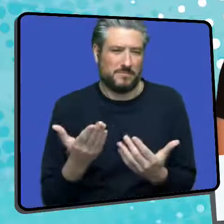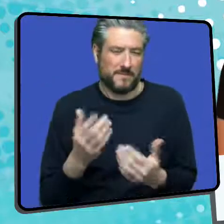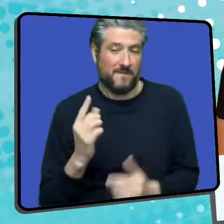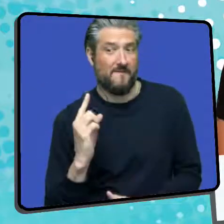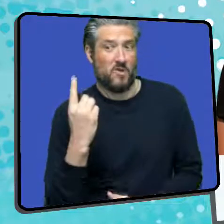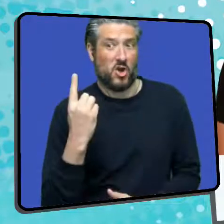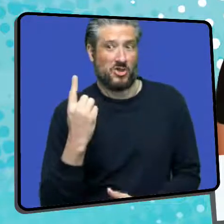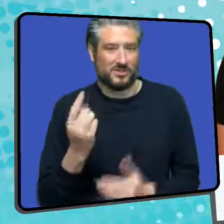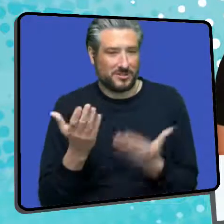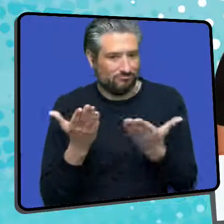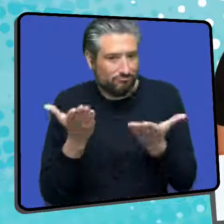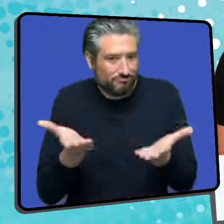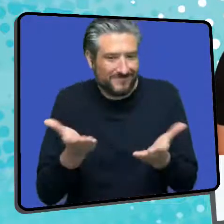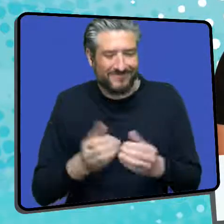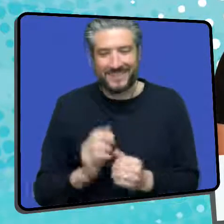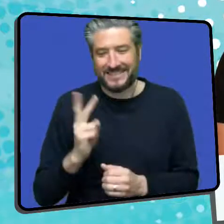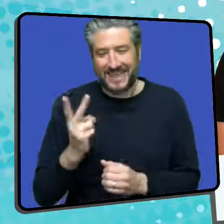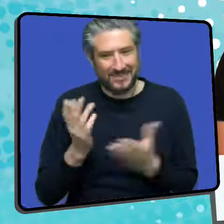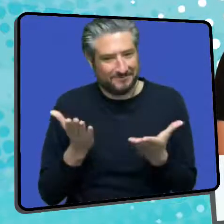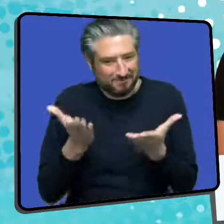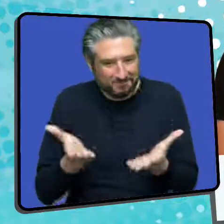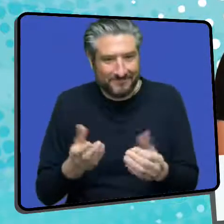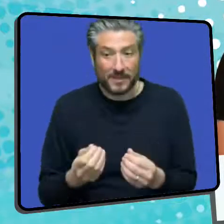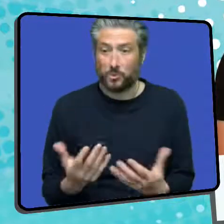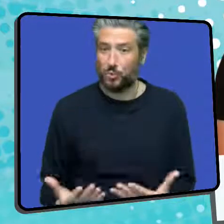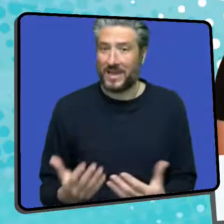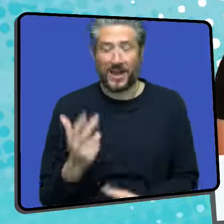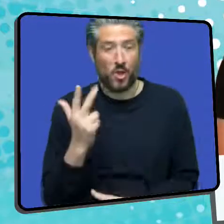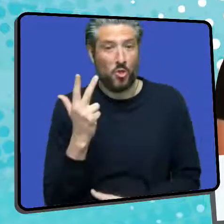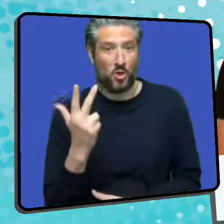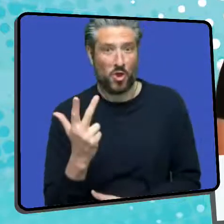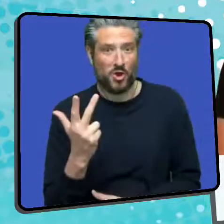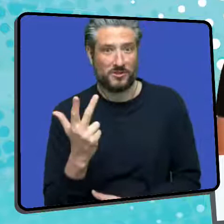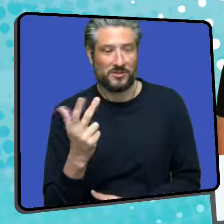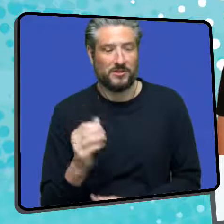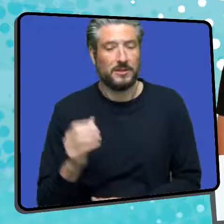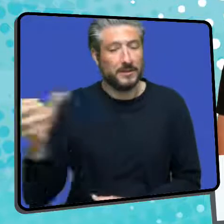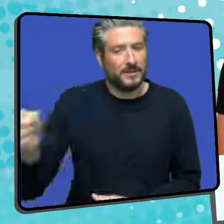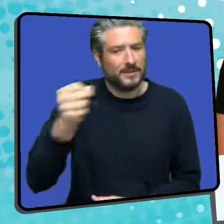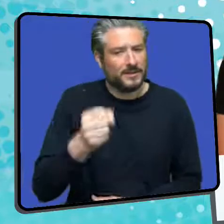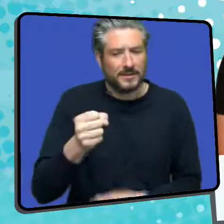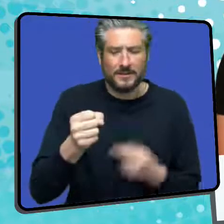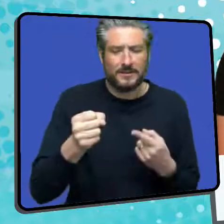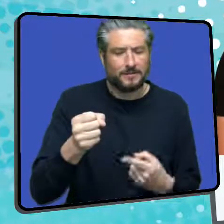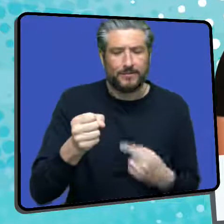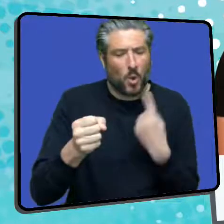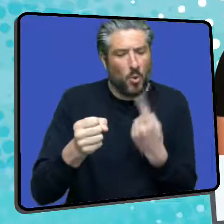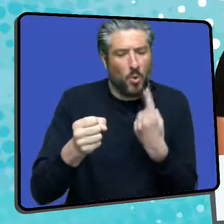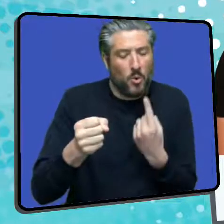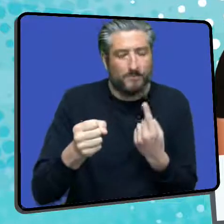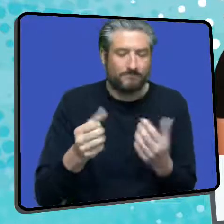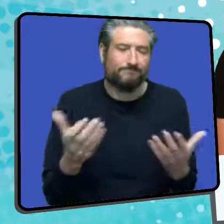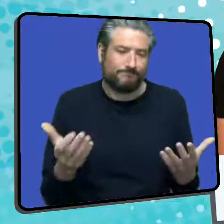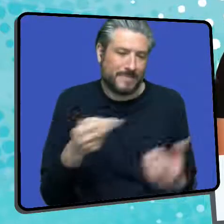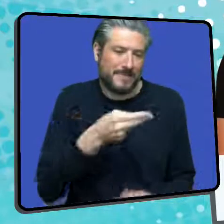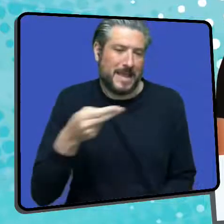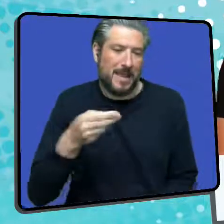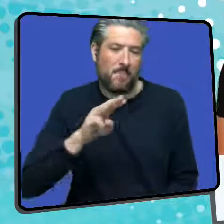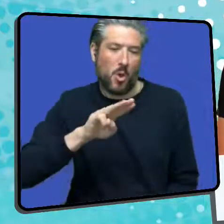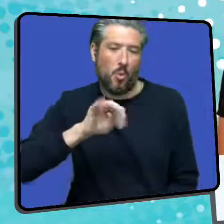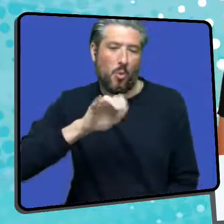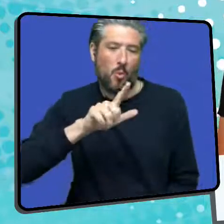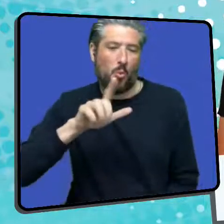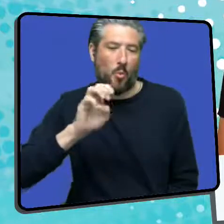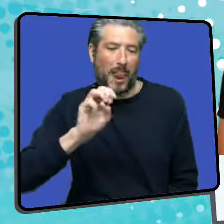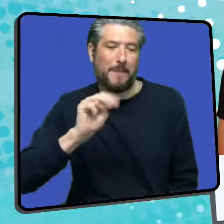So, in this episode, we're going to talk to Willem about his life in AI, and we are having some